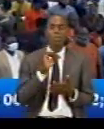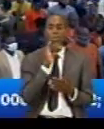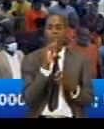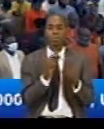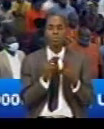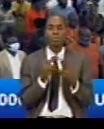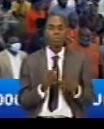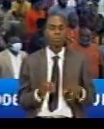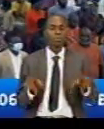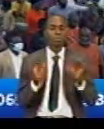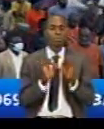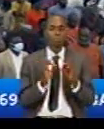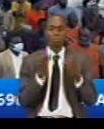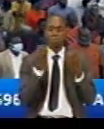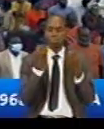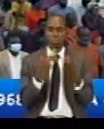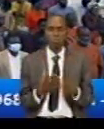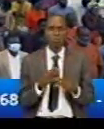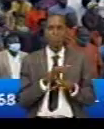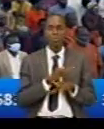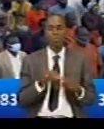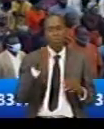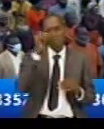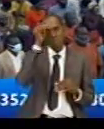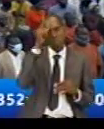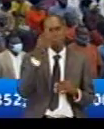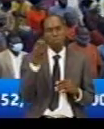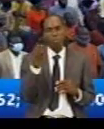Many of us don't understand many things about it.